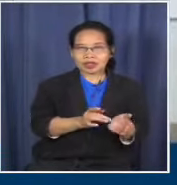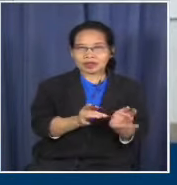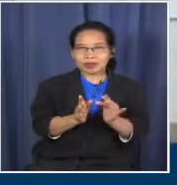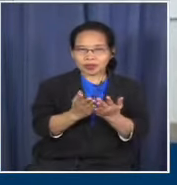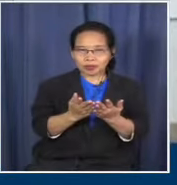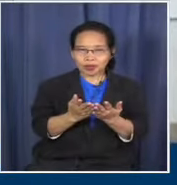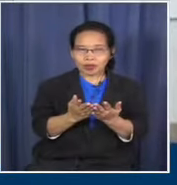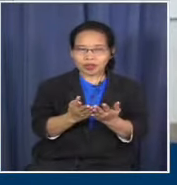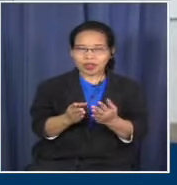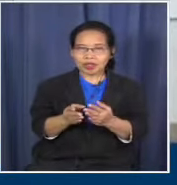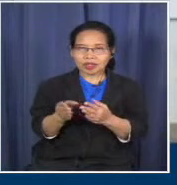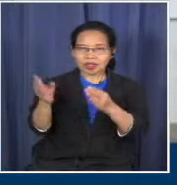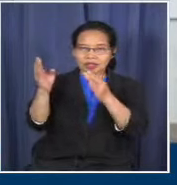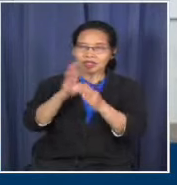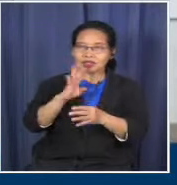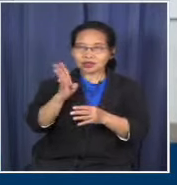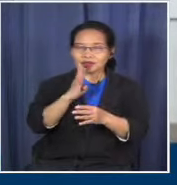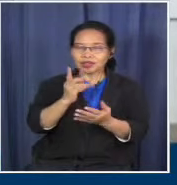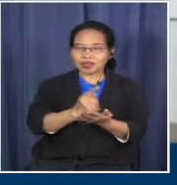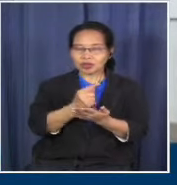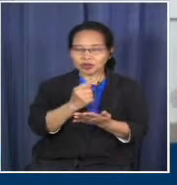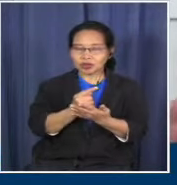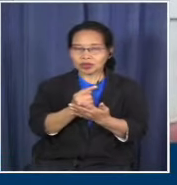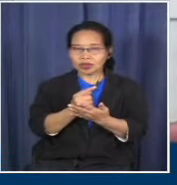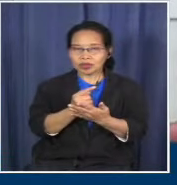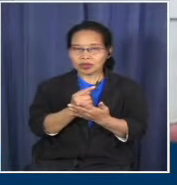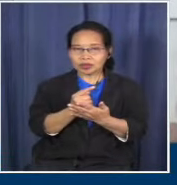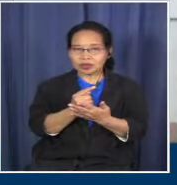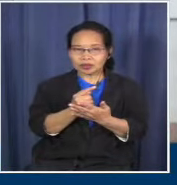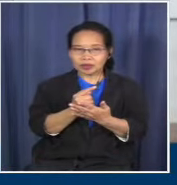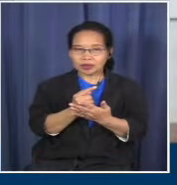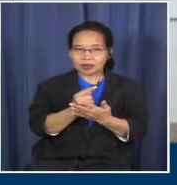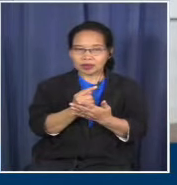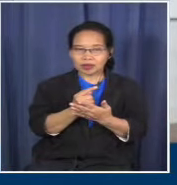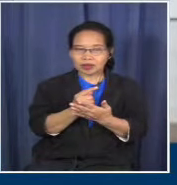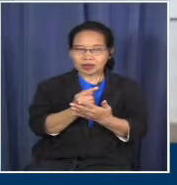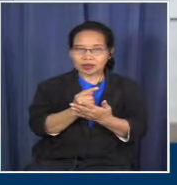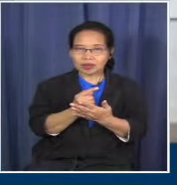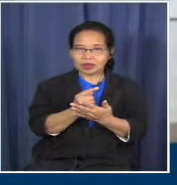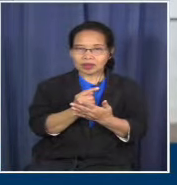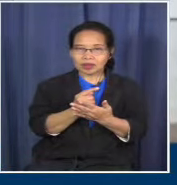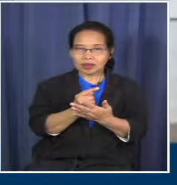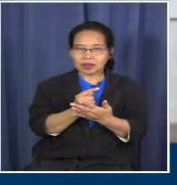the Bible, proving to us that the Bible speaks the truth.